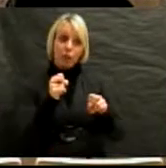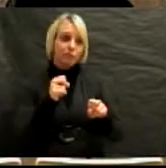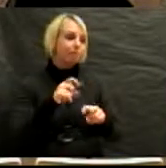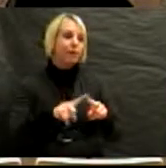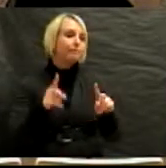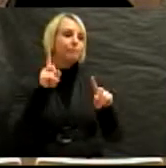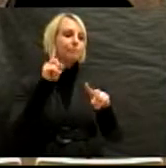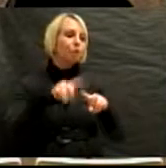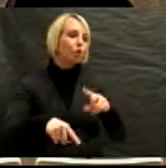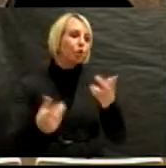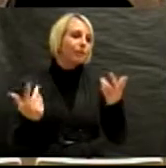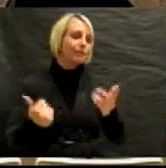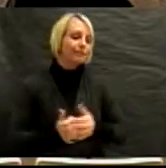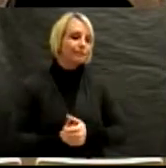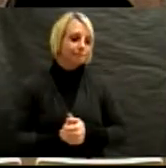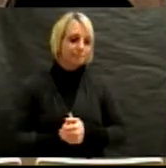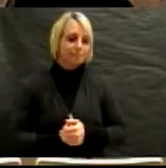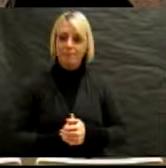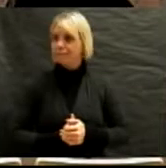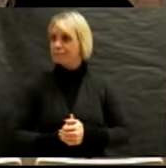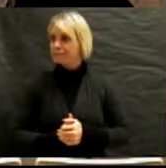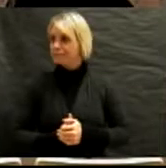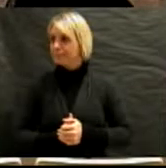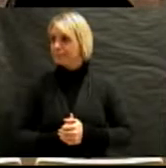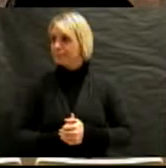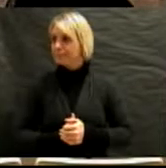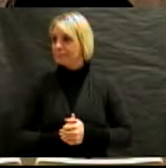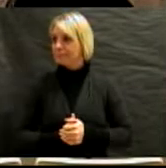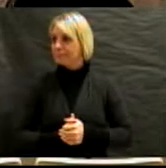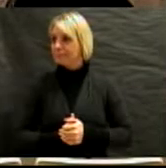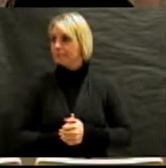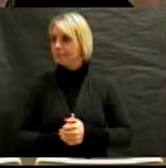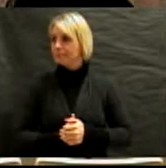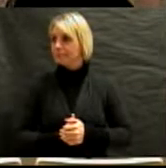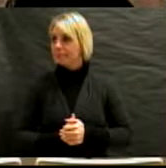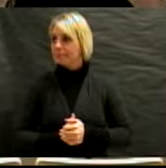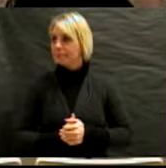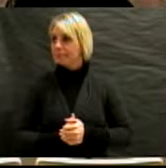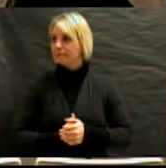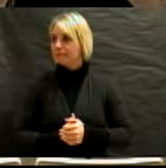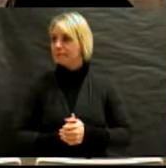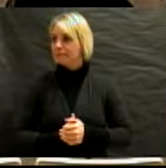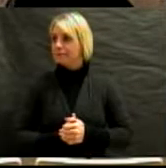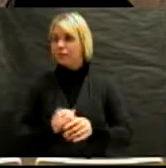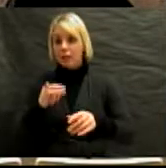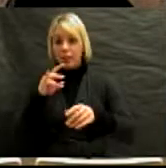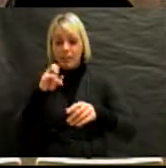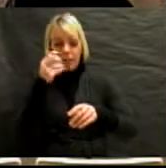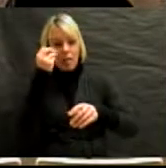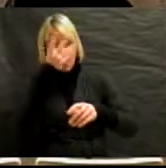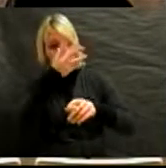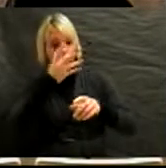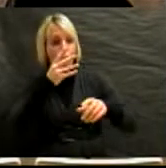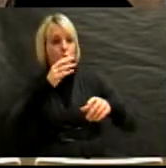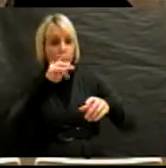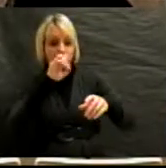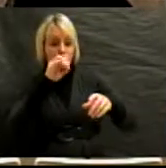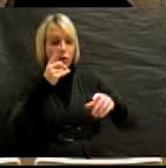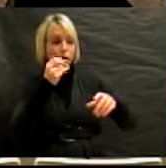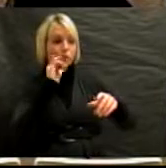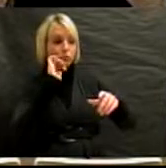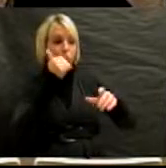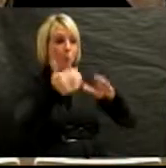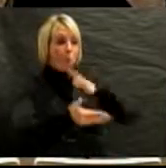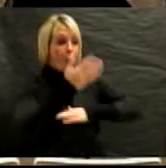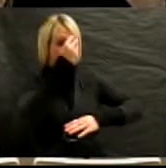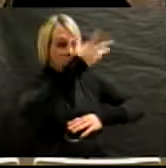let you know at 9. Yeah, that'll work. Nine If you want to let me know tomorrow morning, Okay. that'd be terrific. And what's his next step to be on the board? That's it. That's